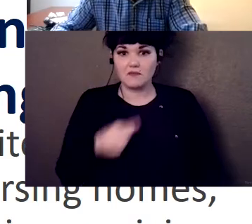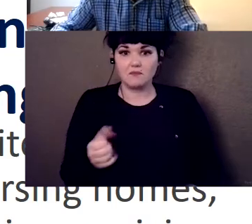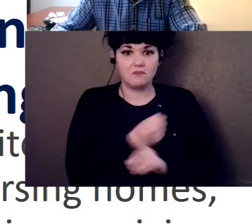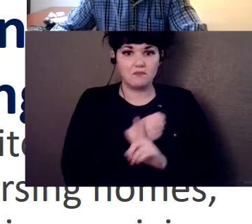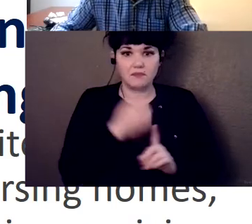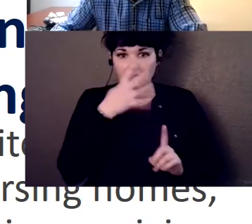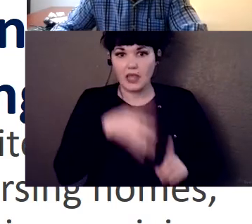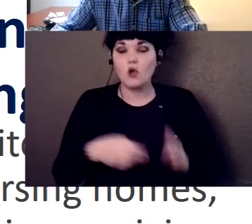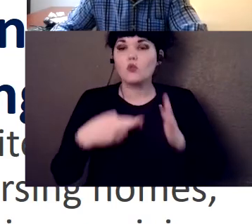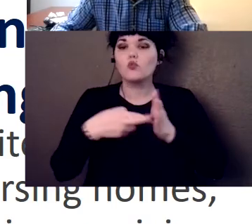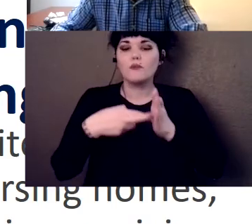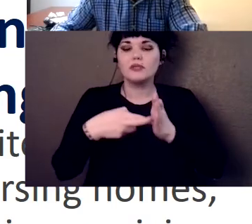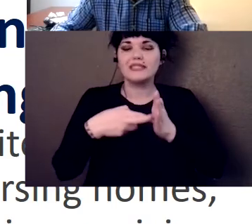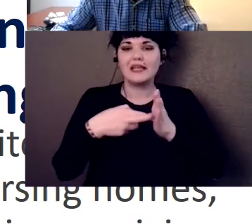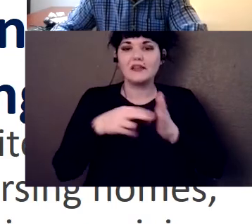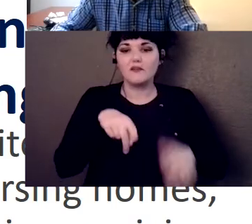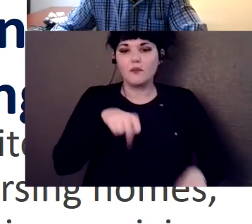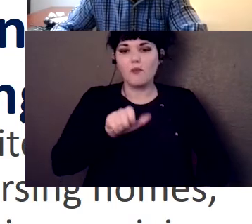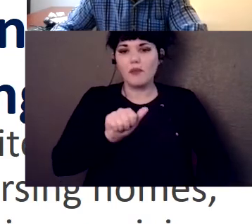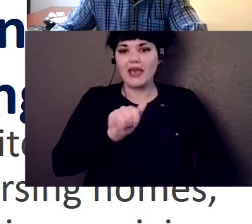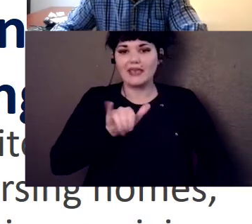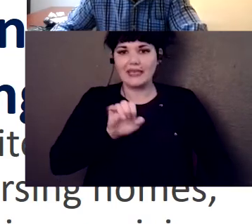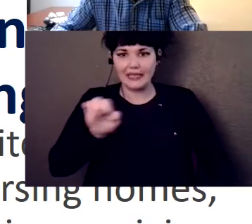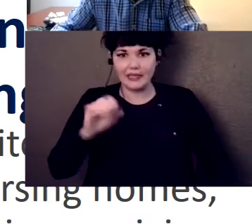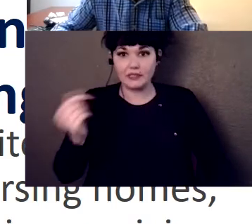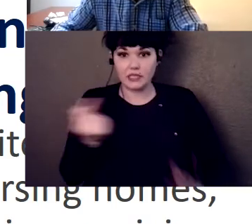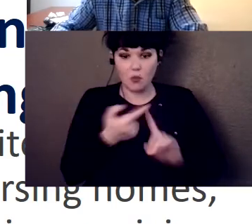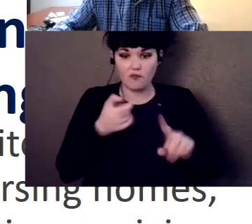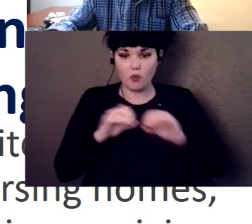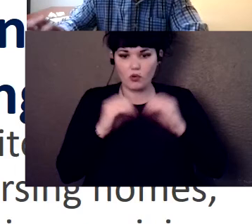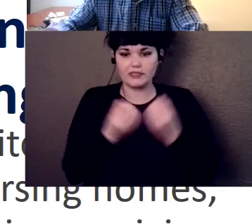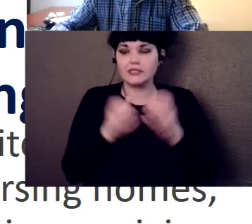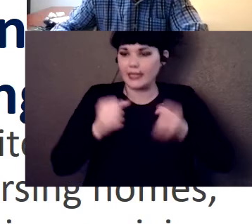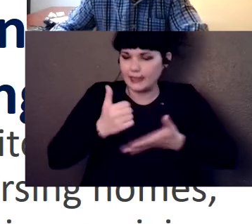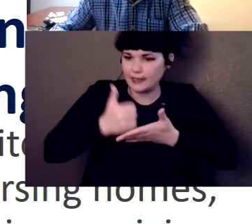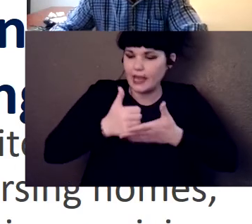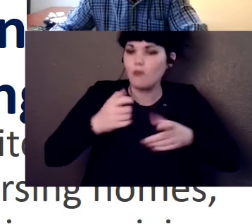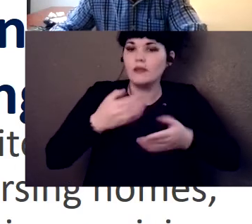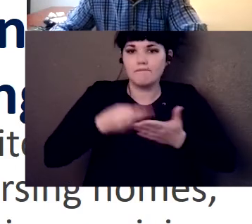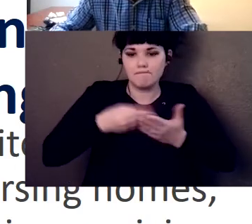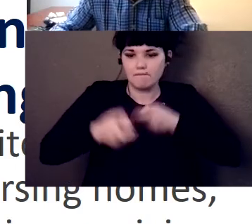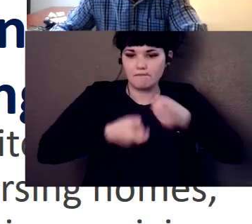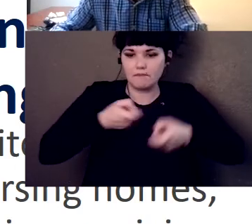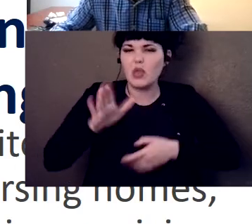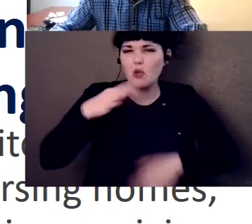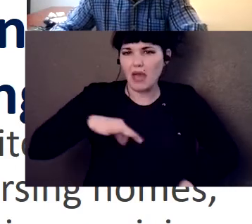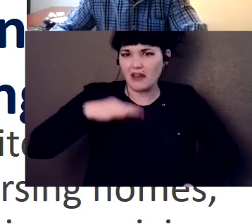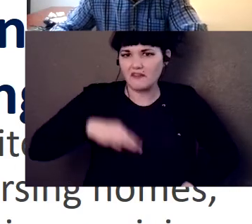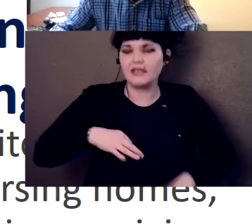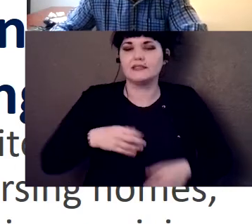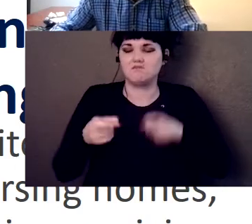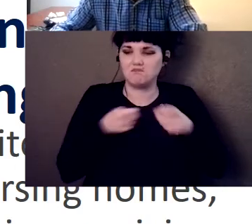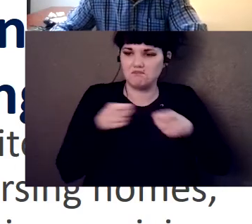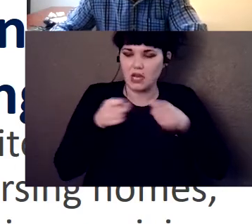is a person or an organization who assists someone who can't manage or direct the management of their own benefits. We review the performance